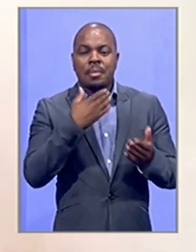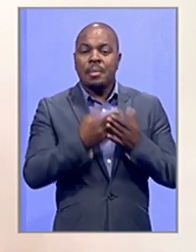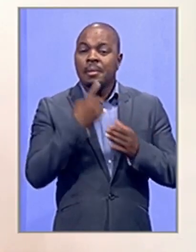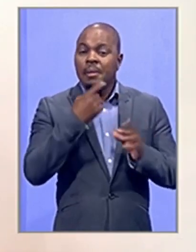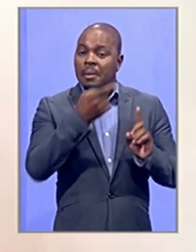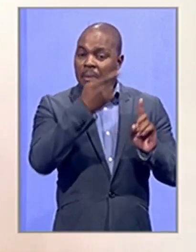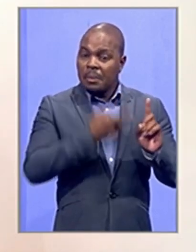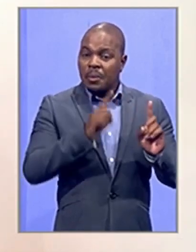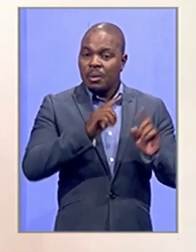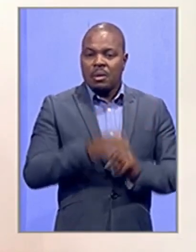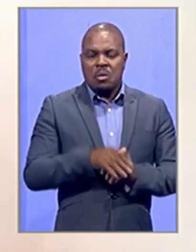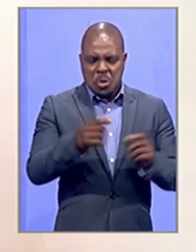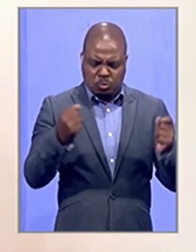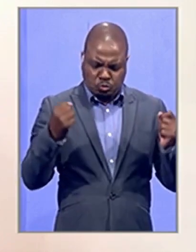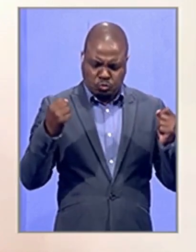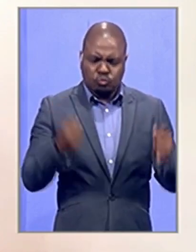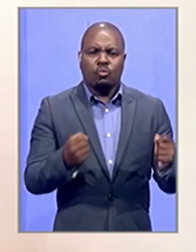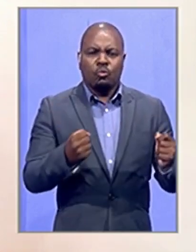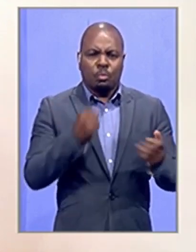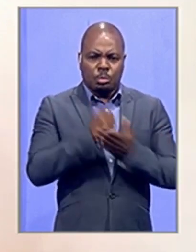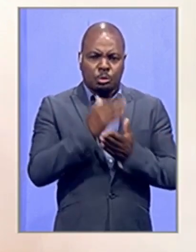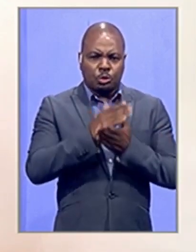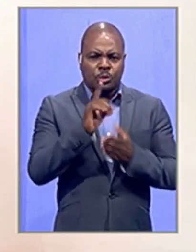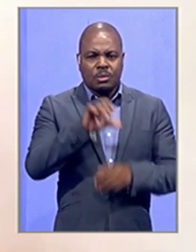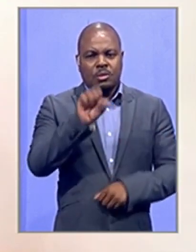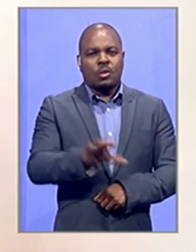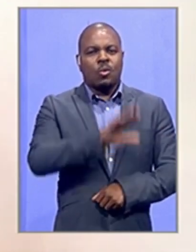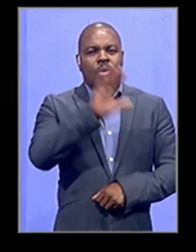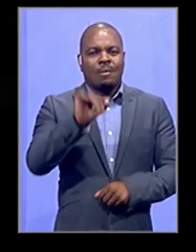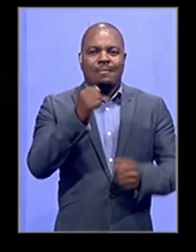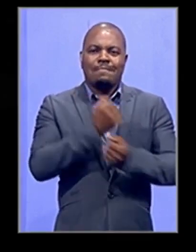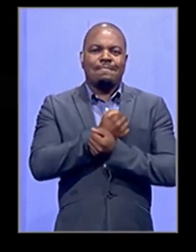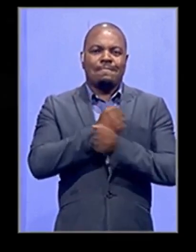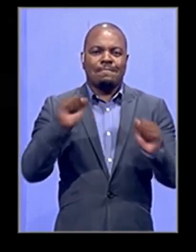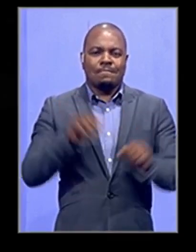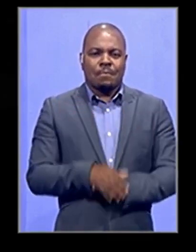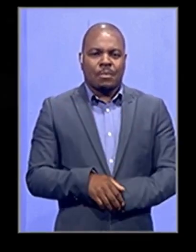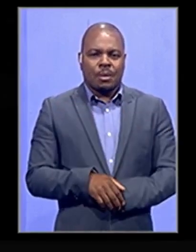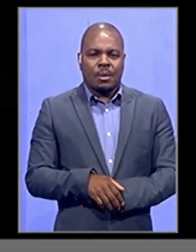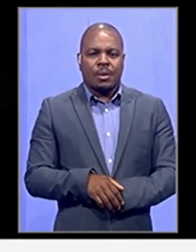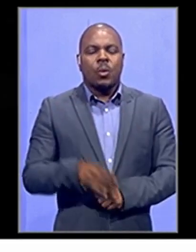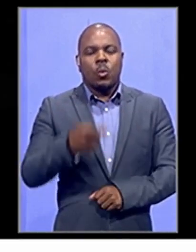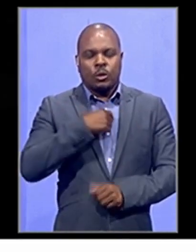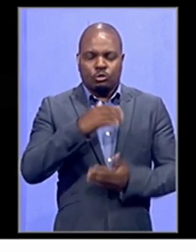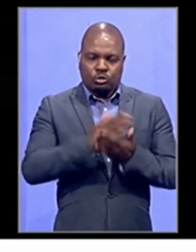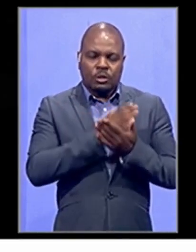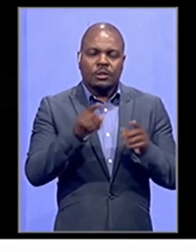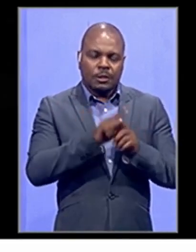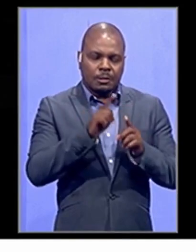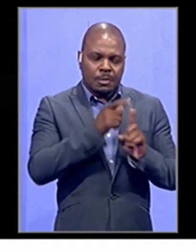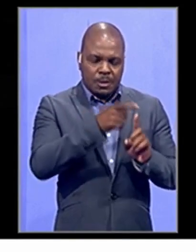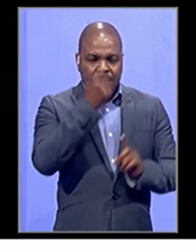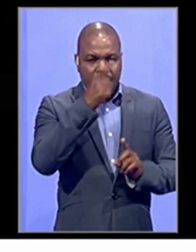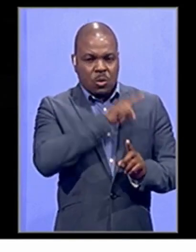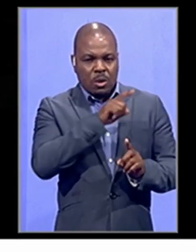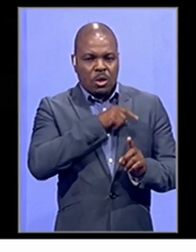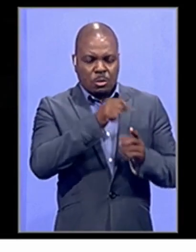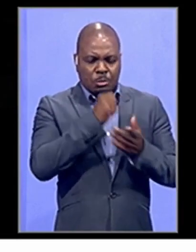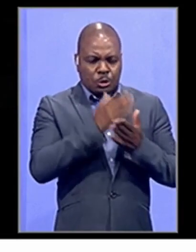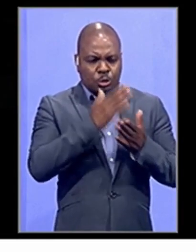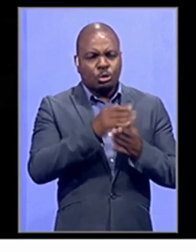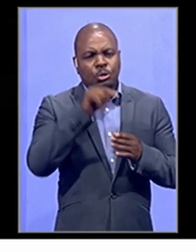that they stood firm to ensure that South Africa was liberated. She had the gravitas to ensure that there was